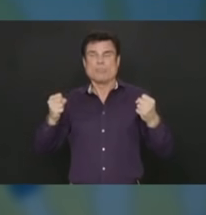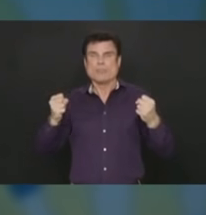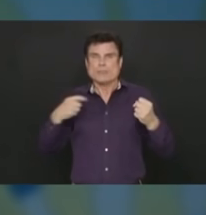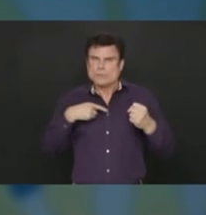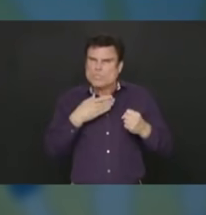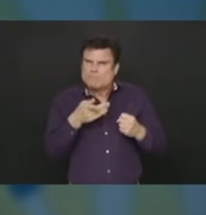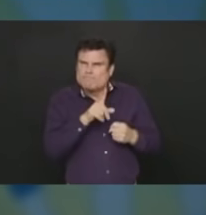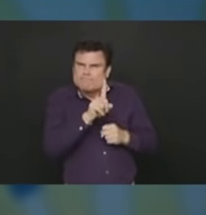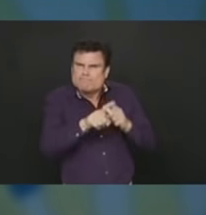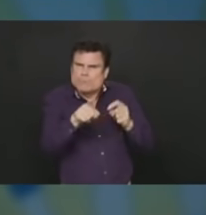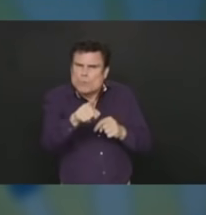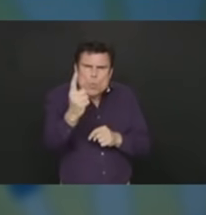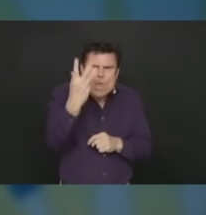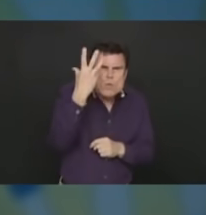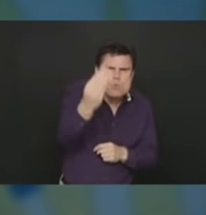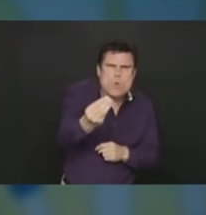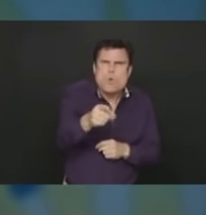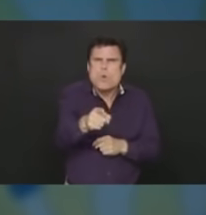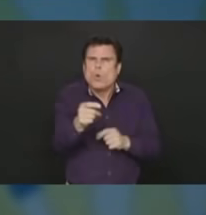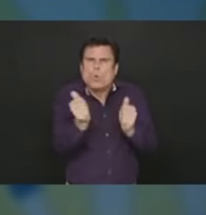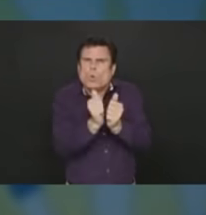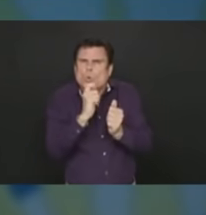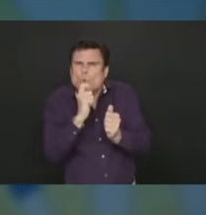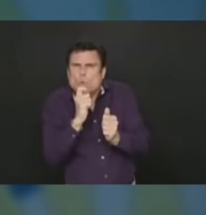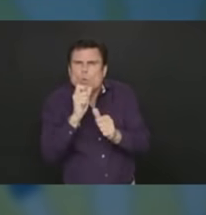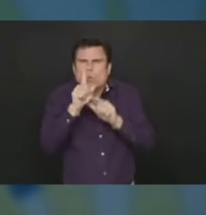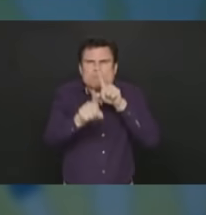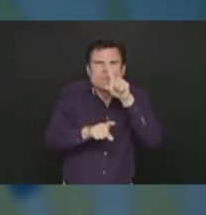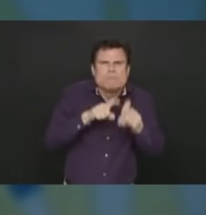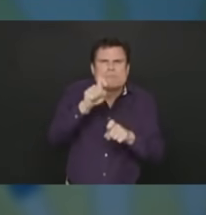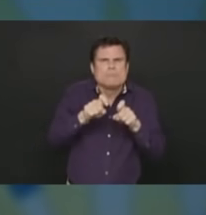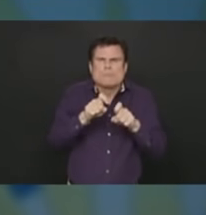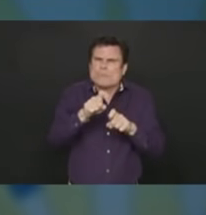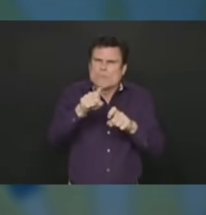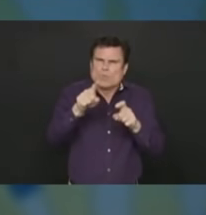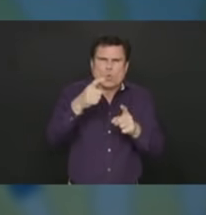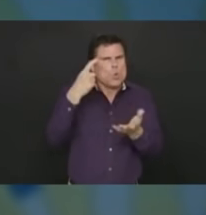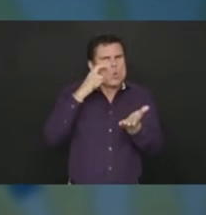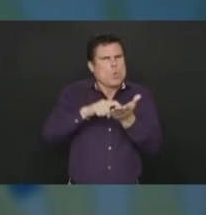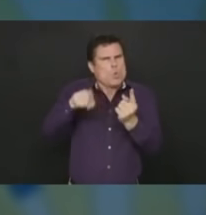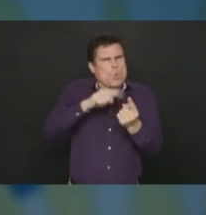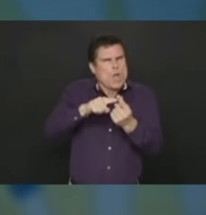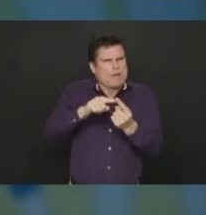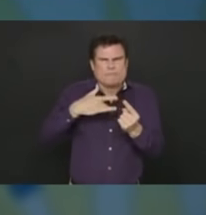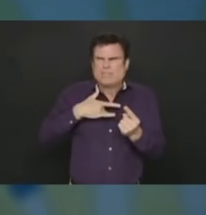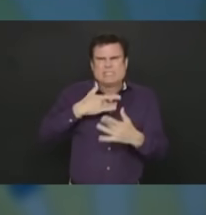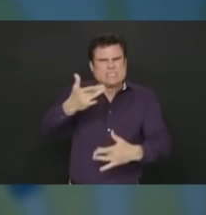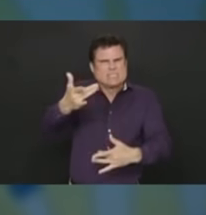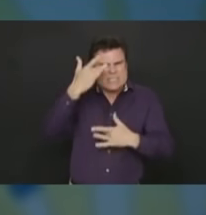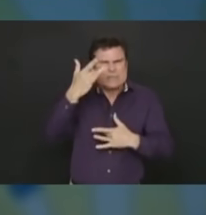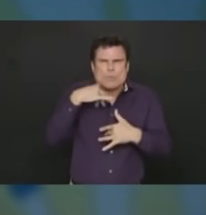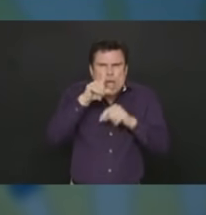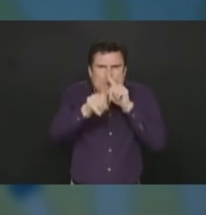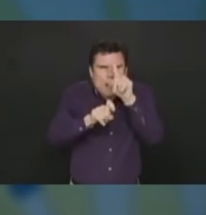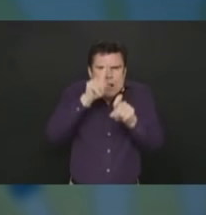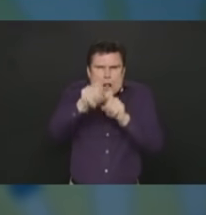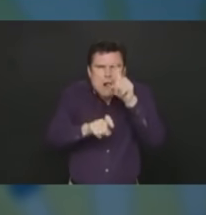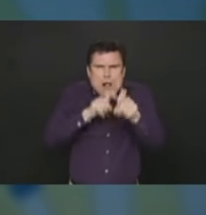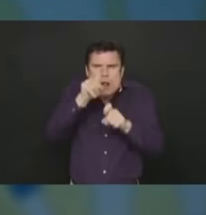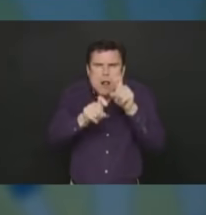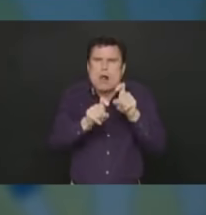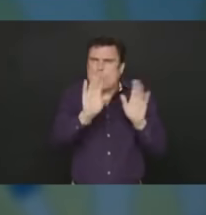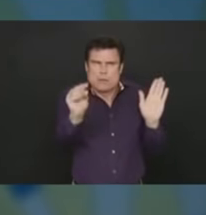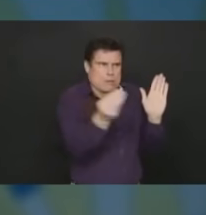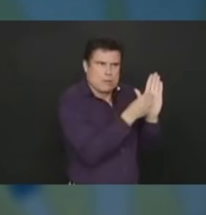our control measures in, that's those dotted lines, in March, we have had a dramatic and sustained decrease in numbers of